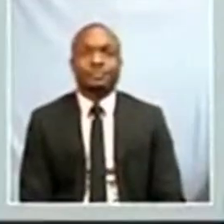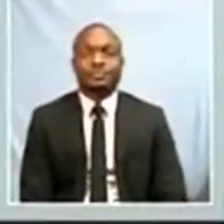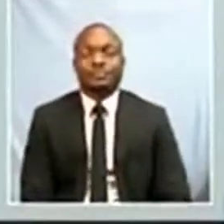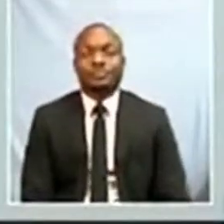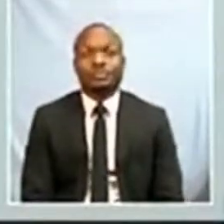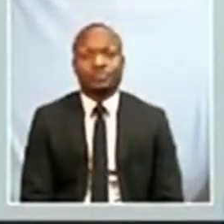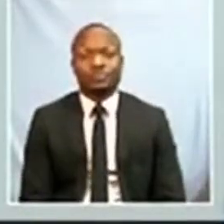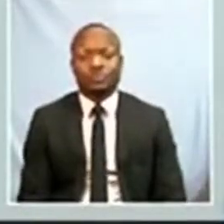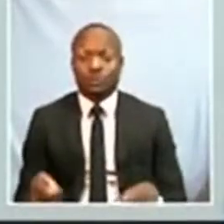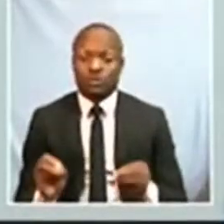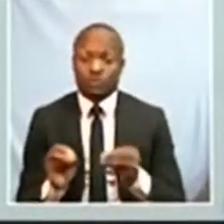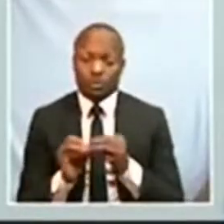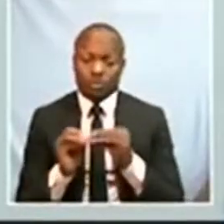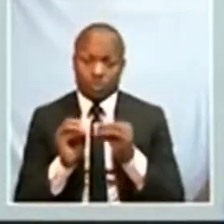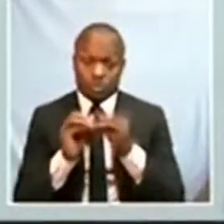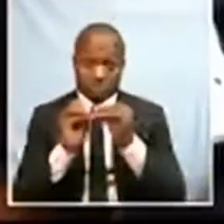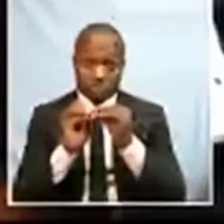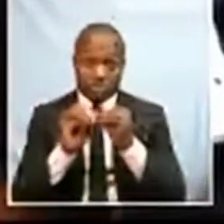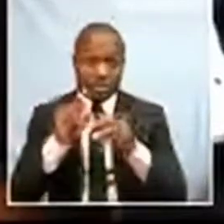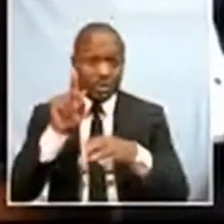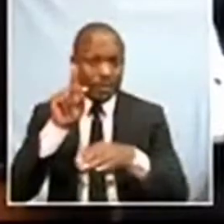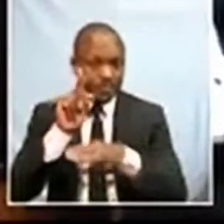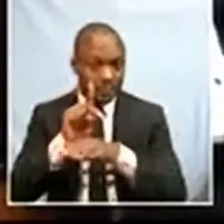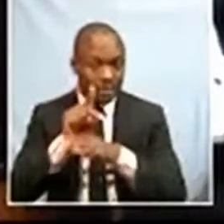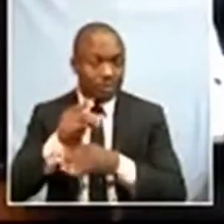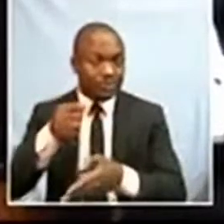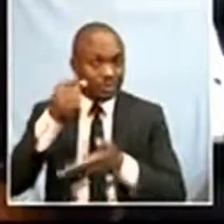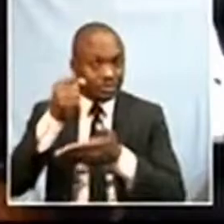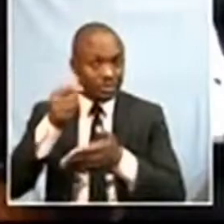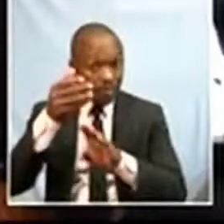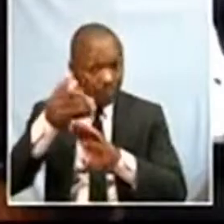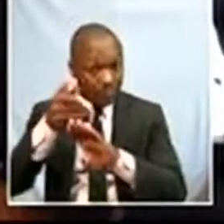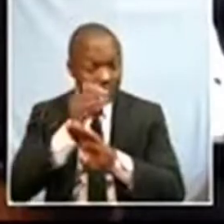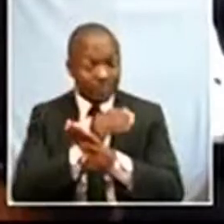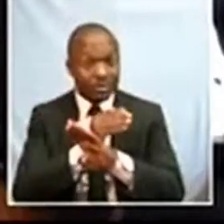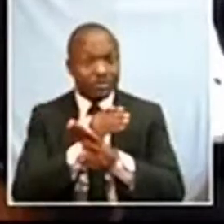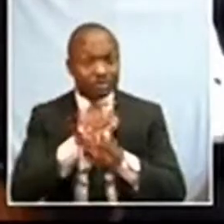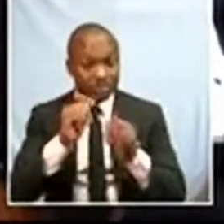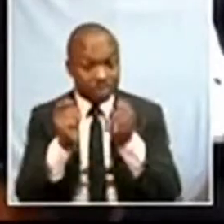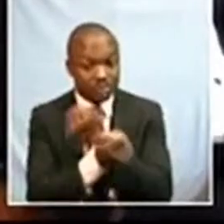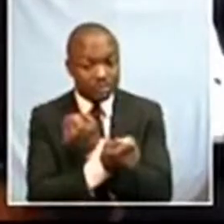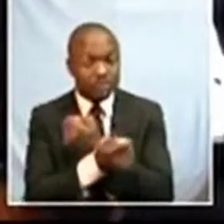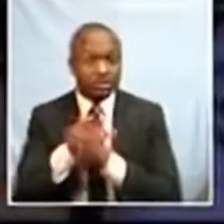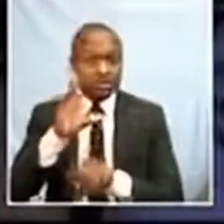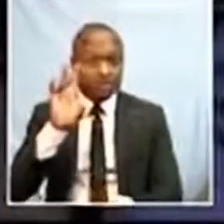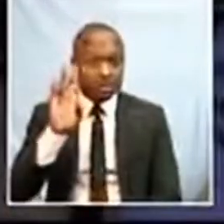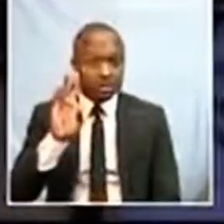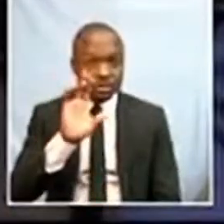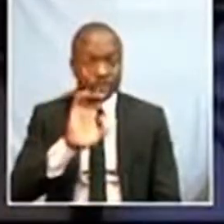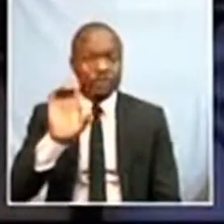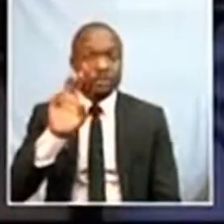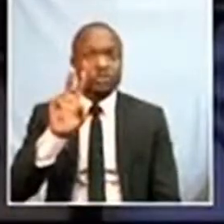The total project cost area before we revaluated was